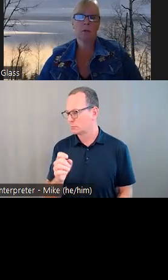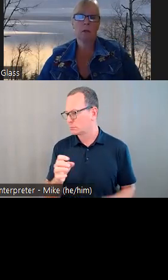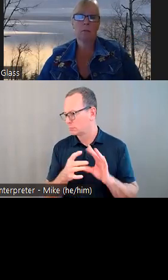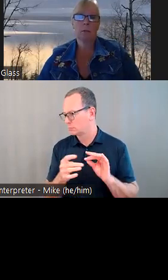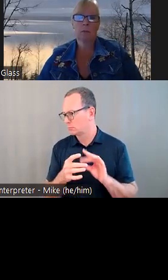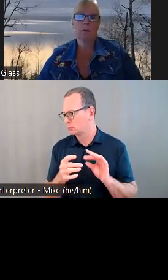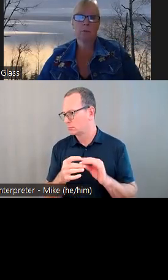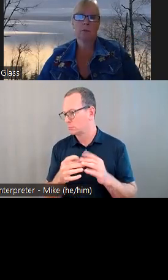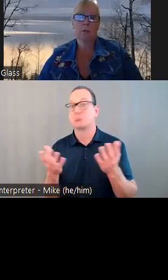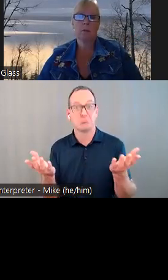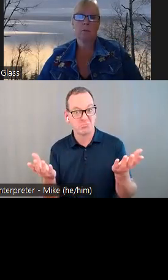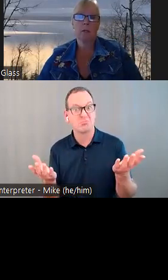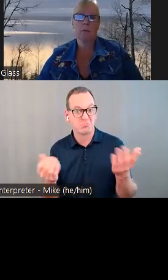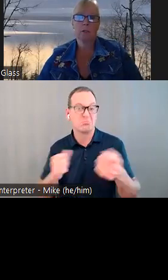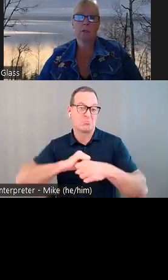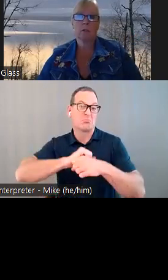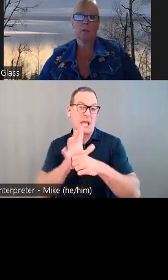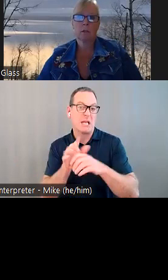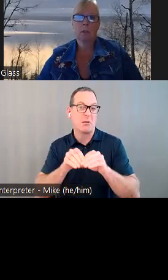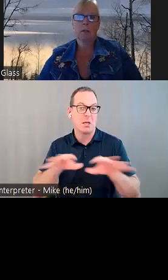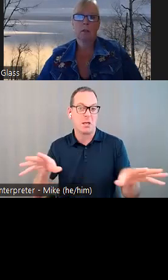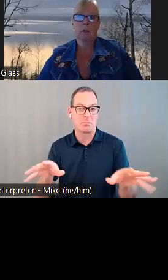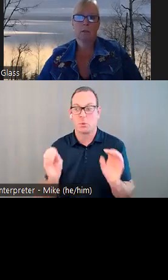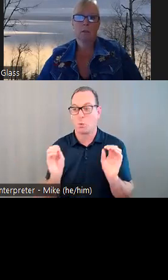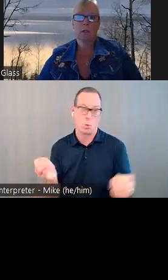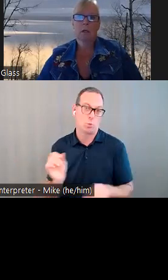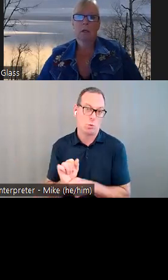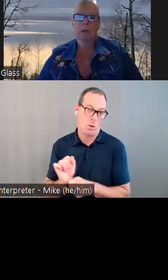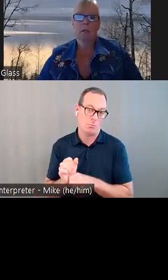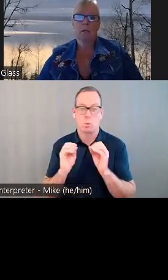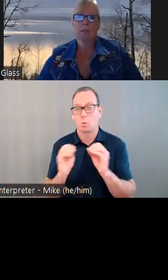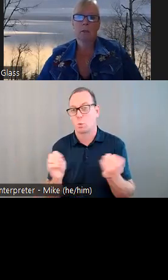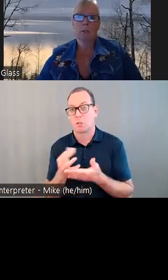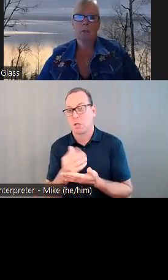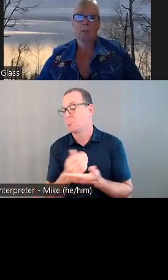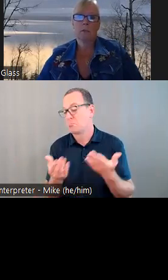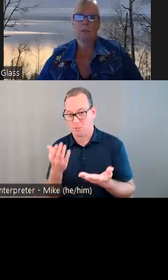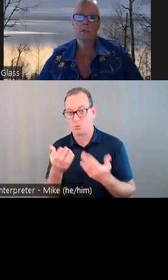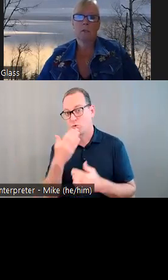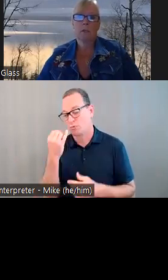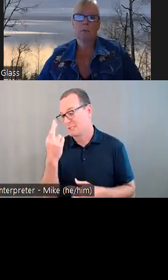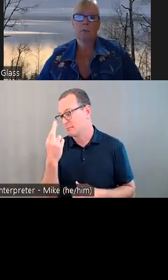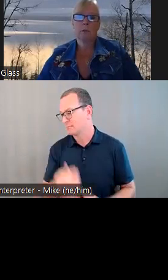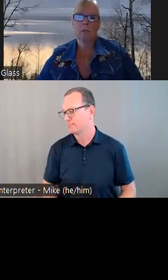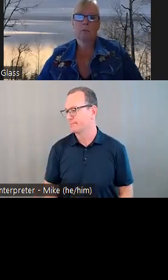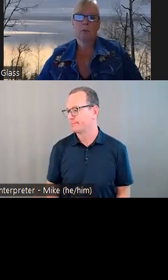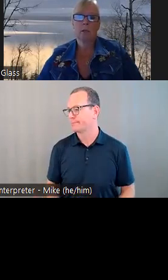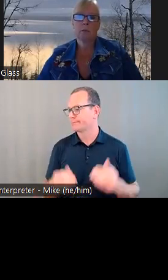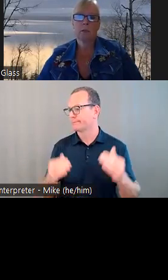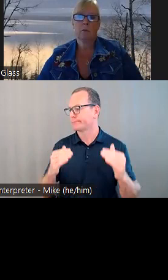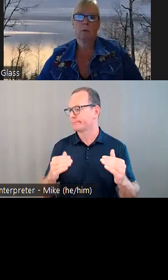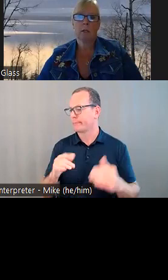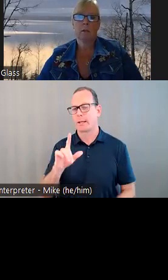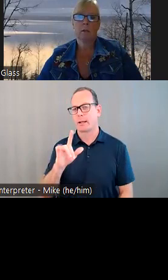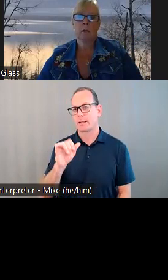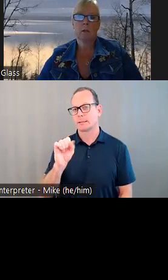more people with no source of income right now, for sure. And then Lisa mentions, love to see long reports on the roll-ups instead